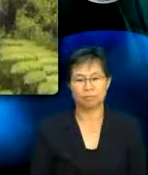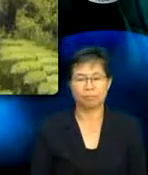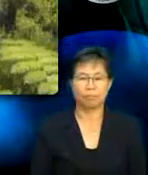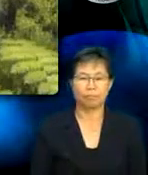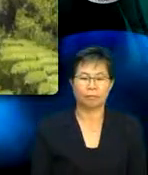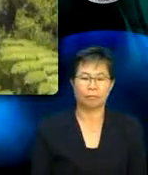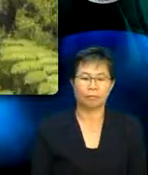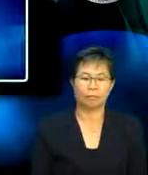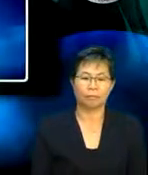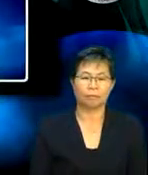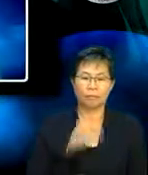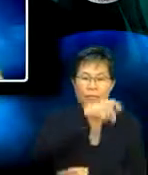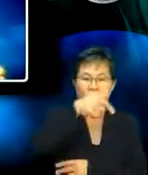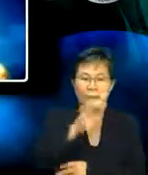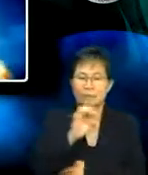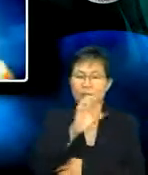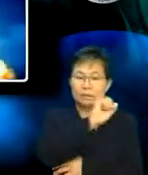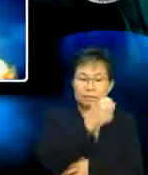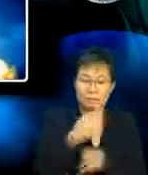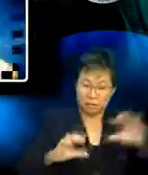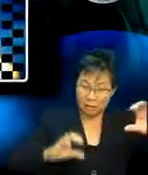and oxygen.